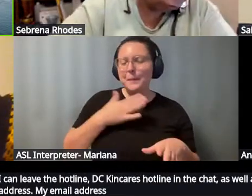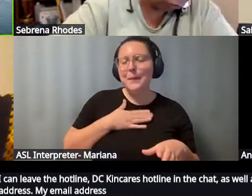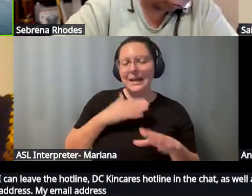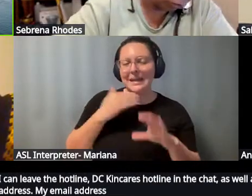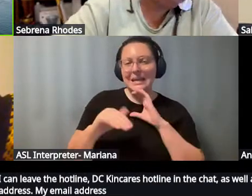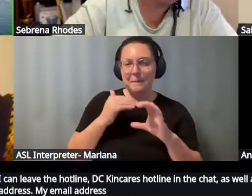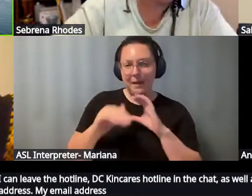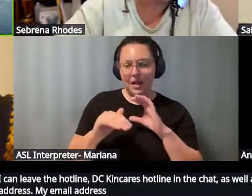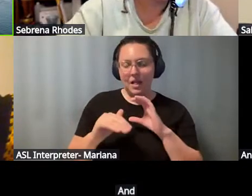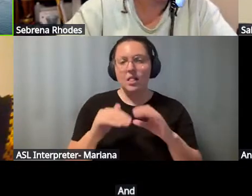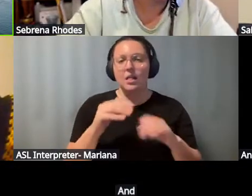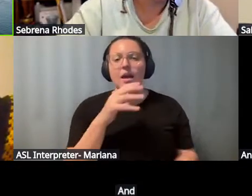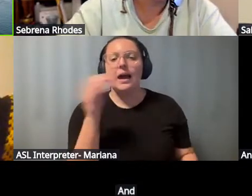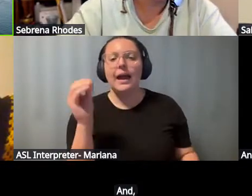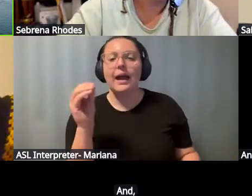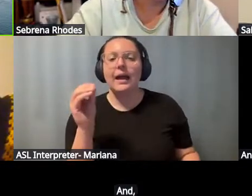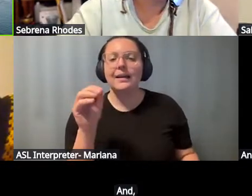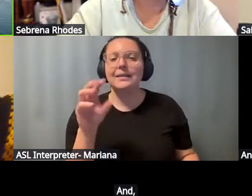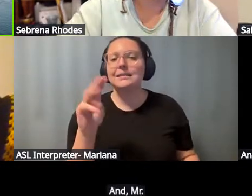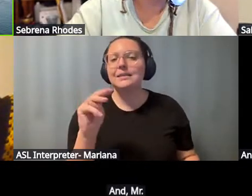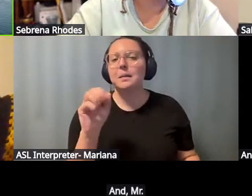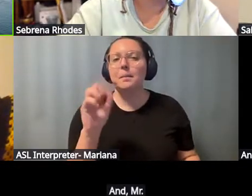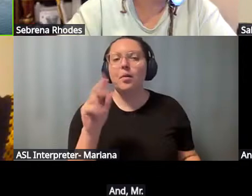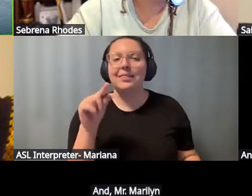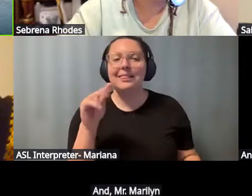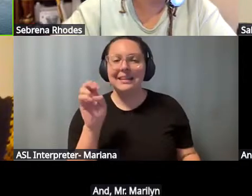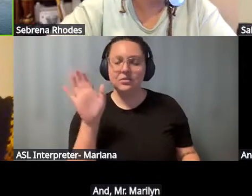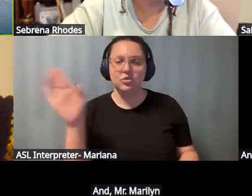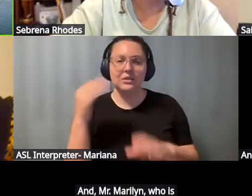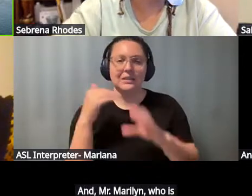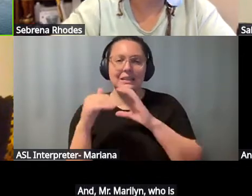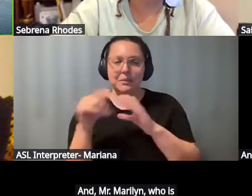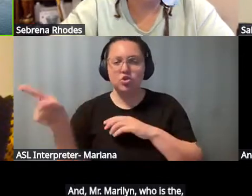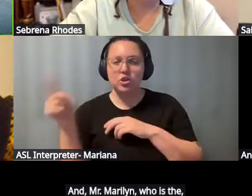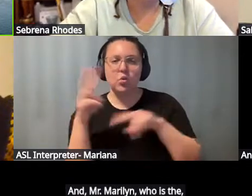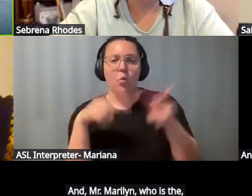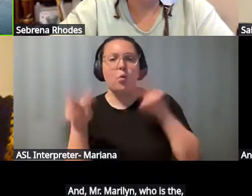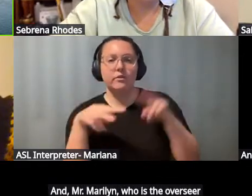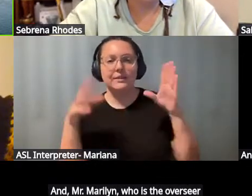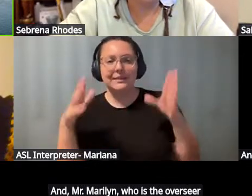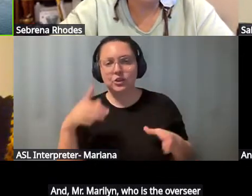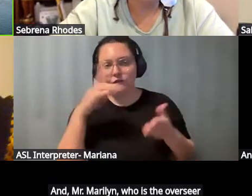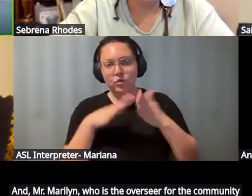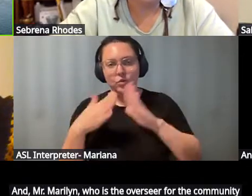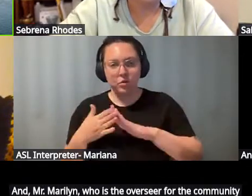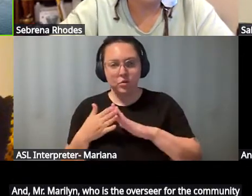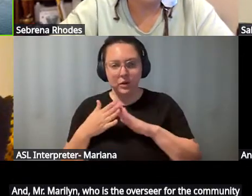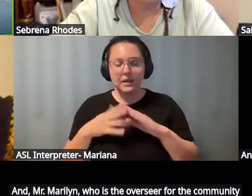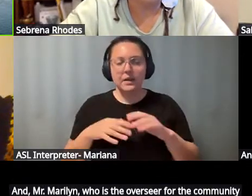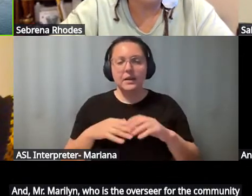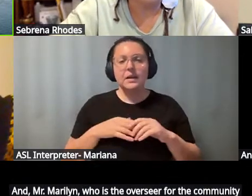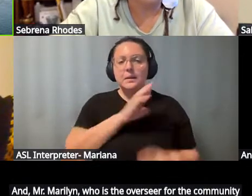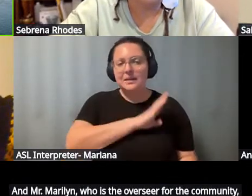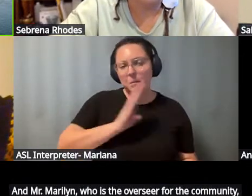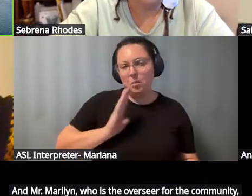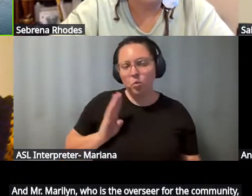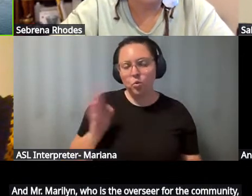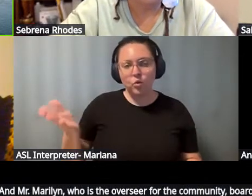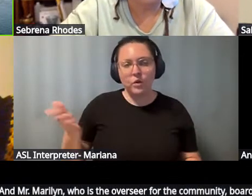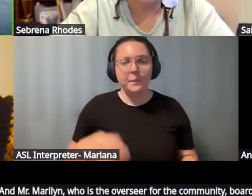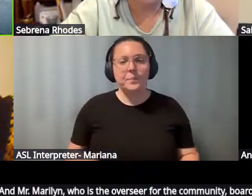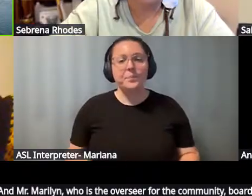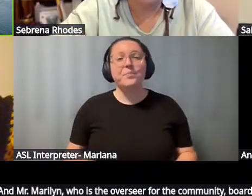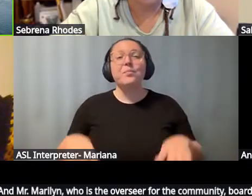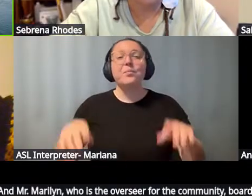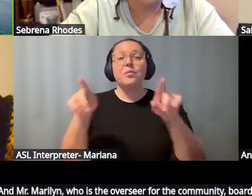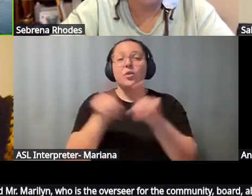and Ms. Marilyn, who is the overseer for the community board. Also,